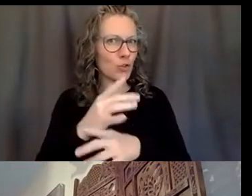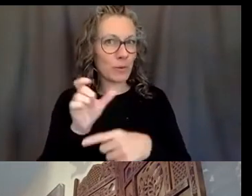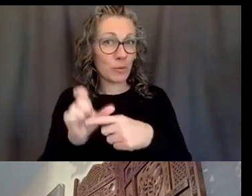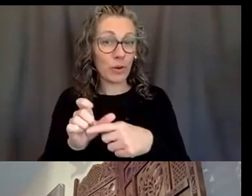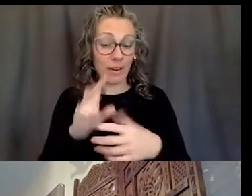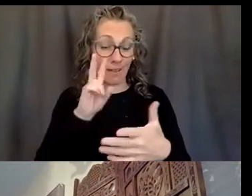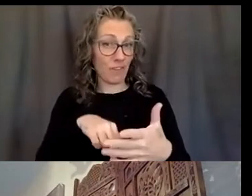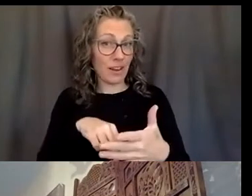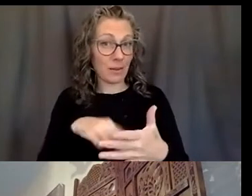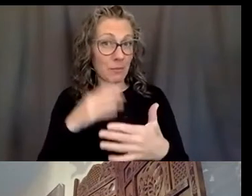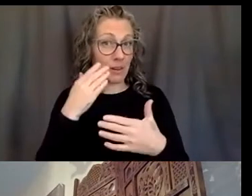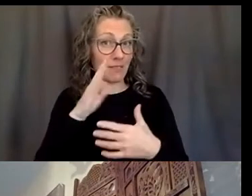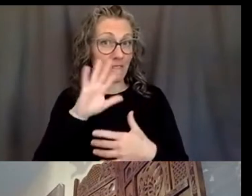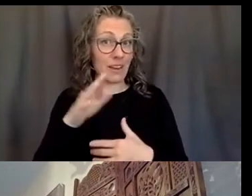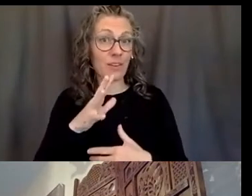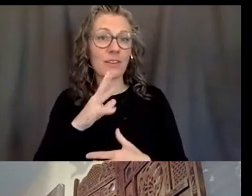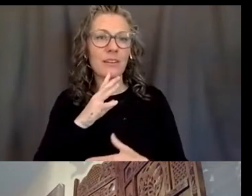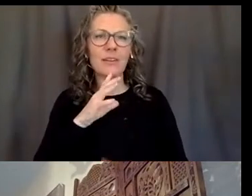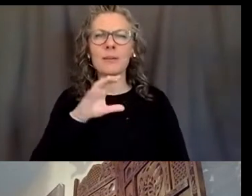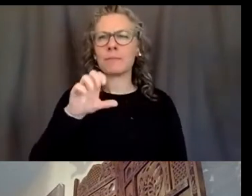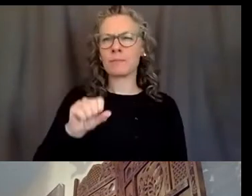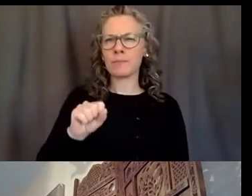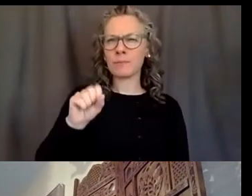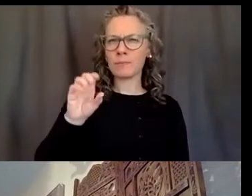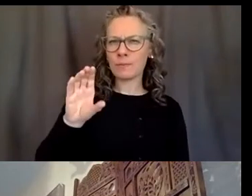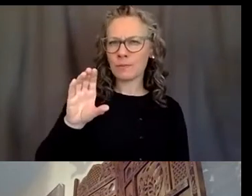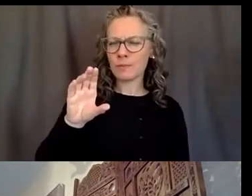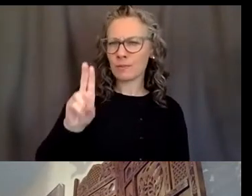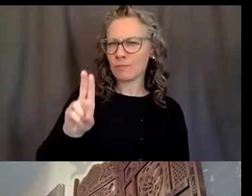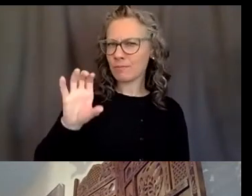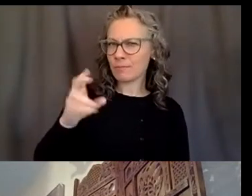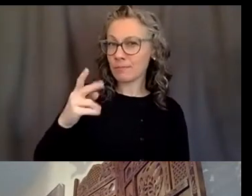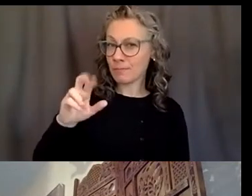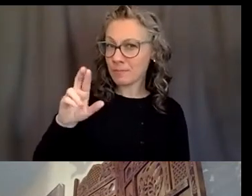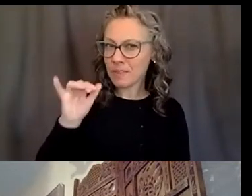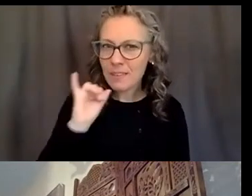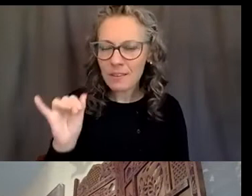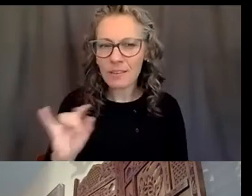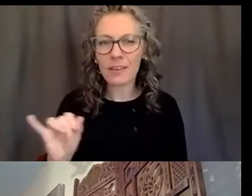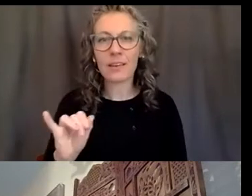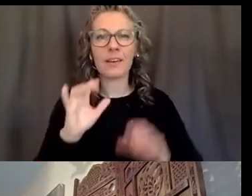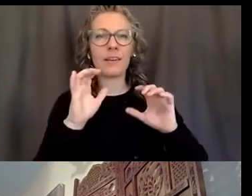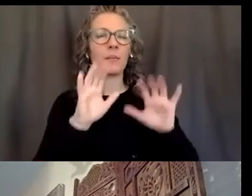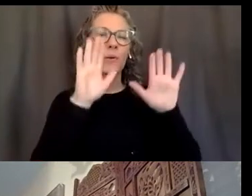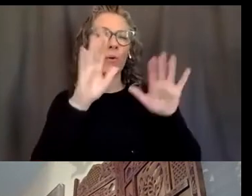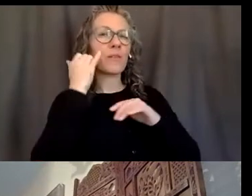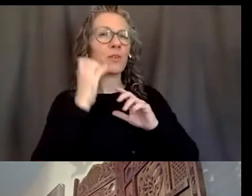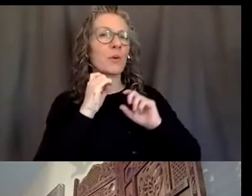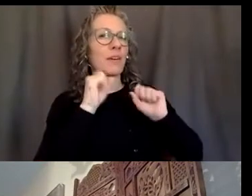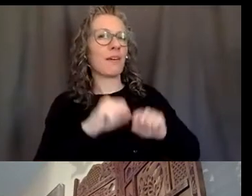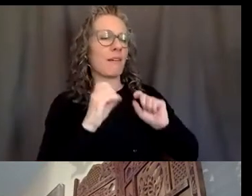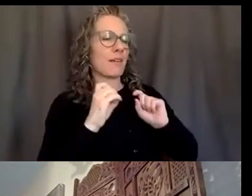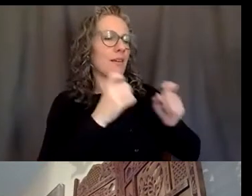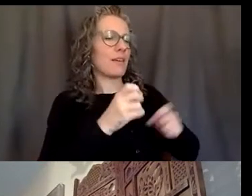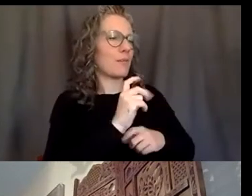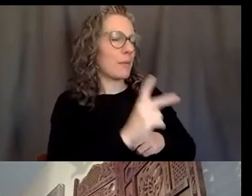it. So you receive Zucker, and wouldn't it be wonderful if you can also give back by being interested in saying, who